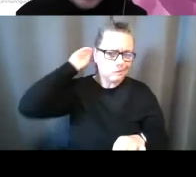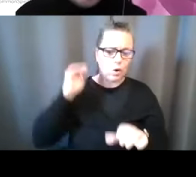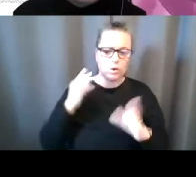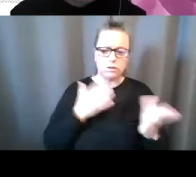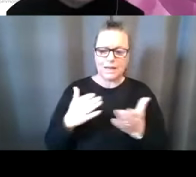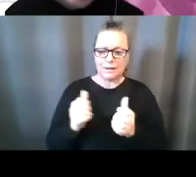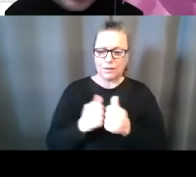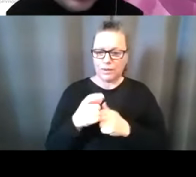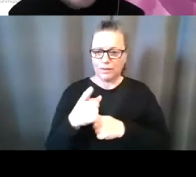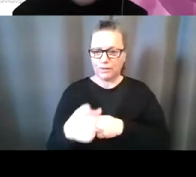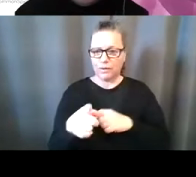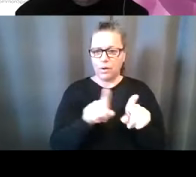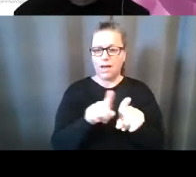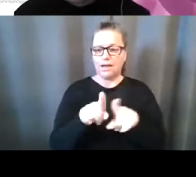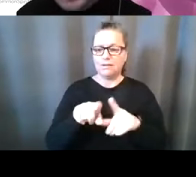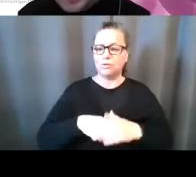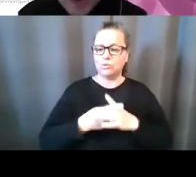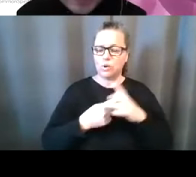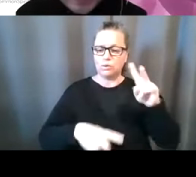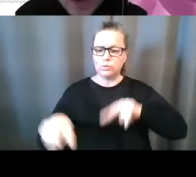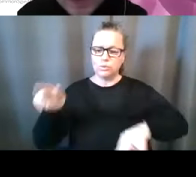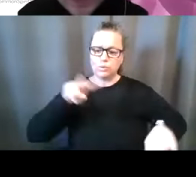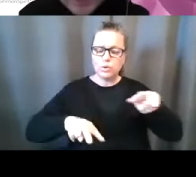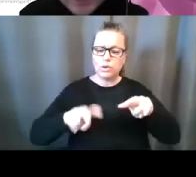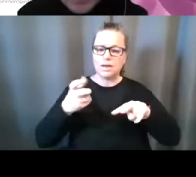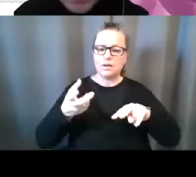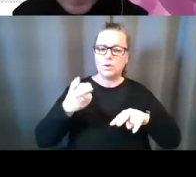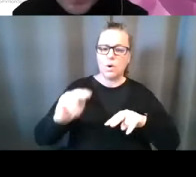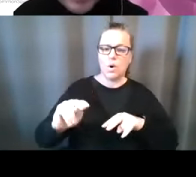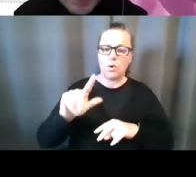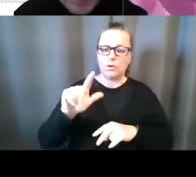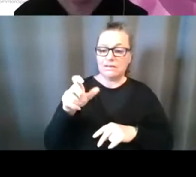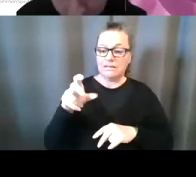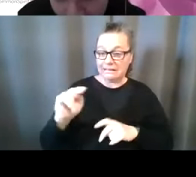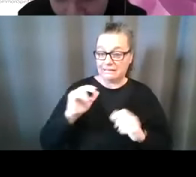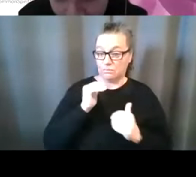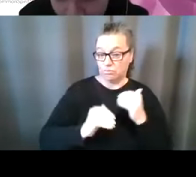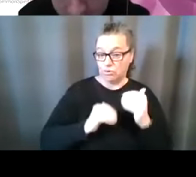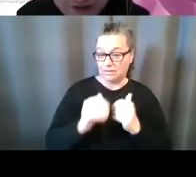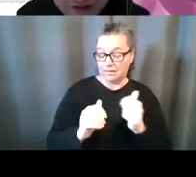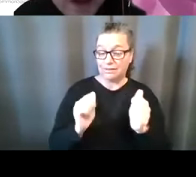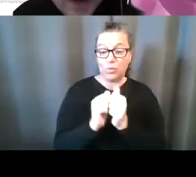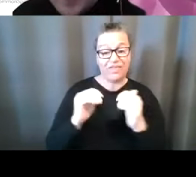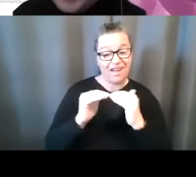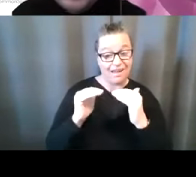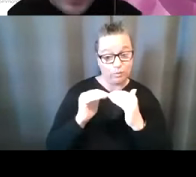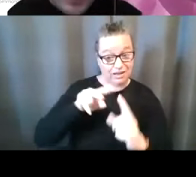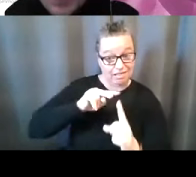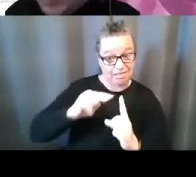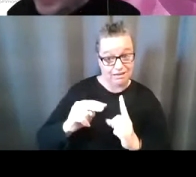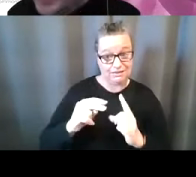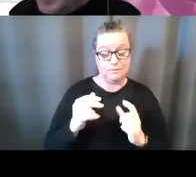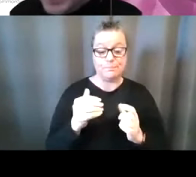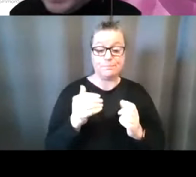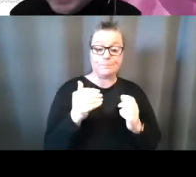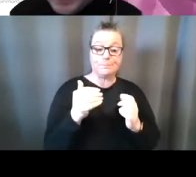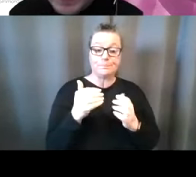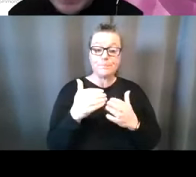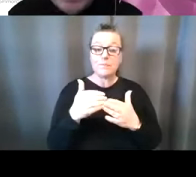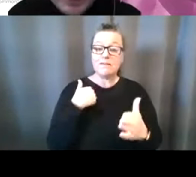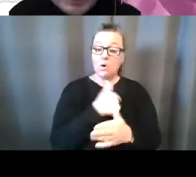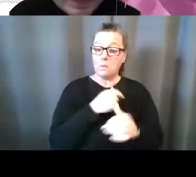as you start to look at your own lean processes with an equity lens. But before we progress, I